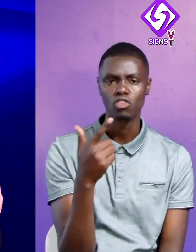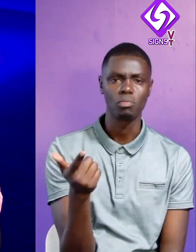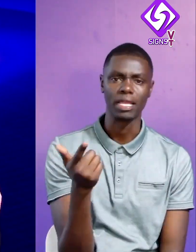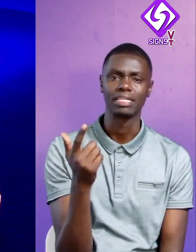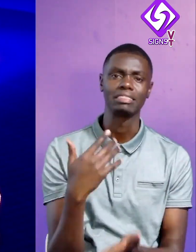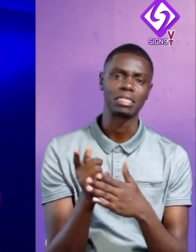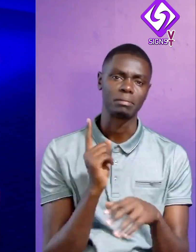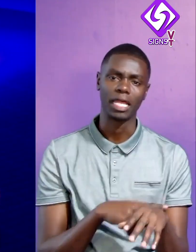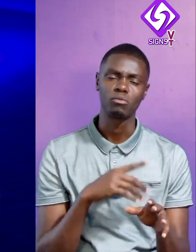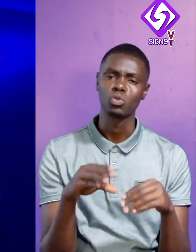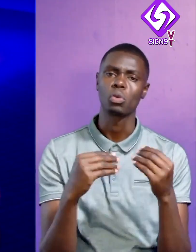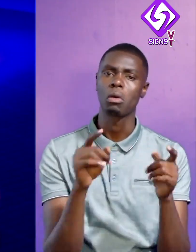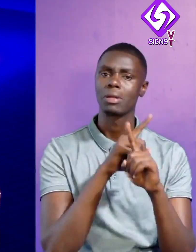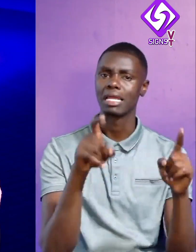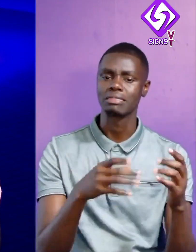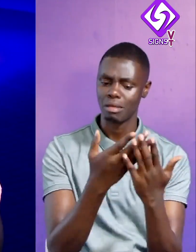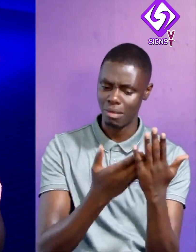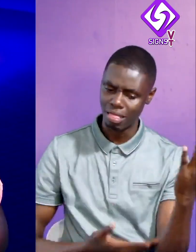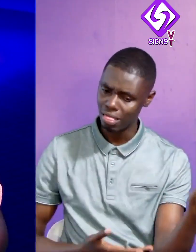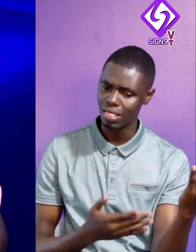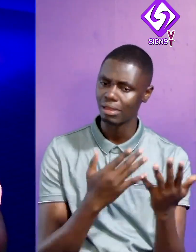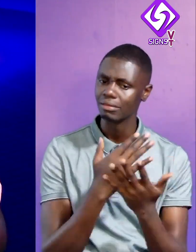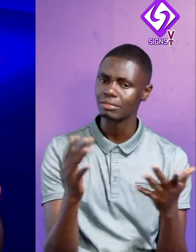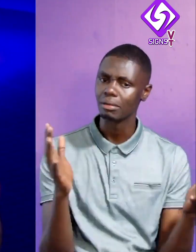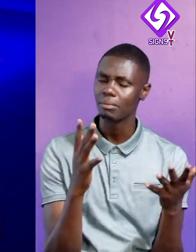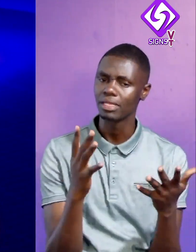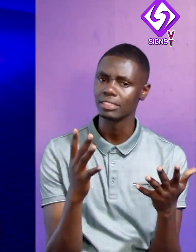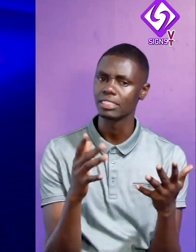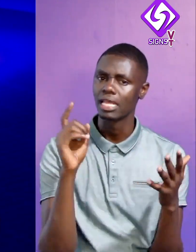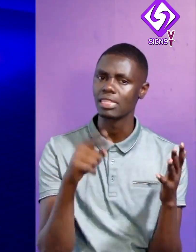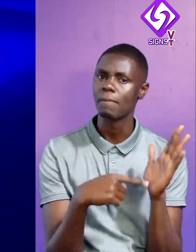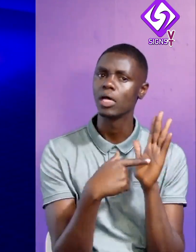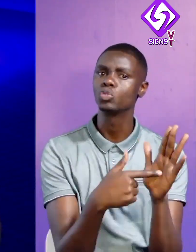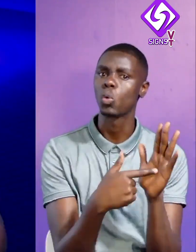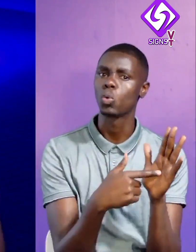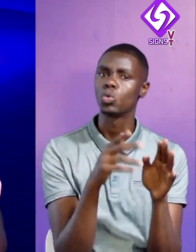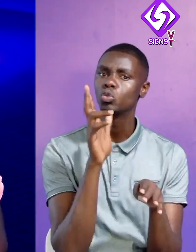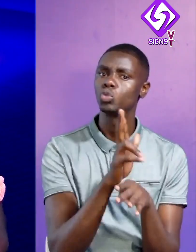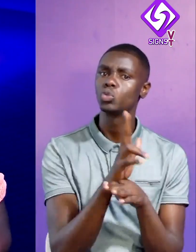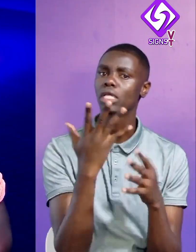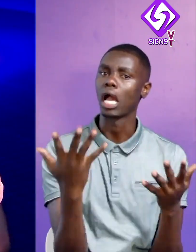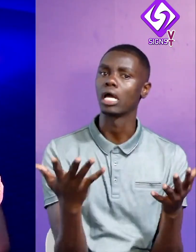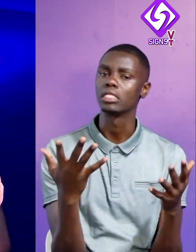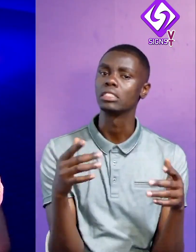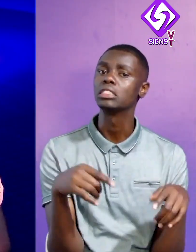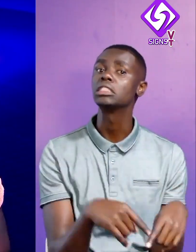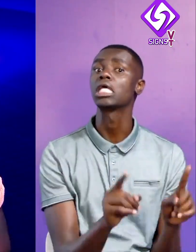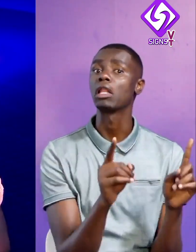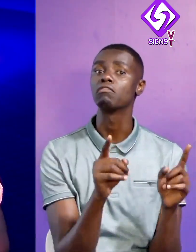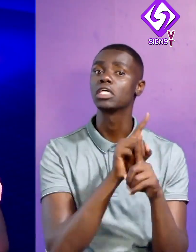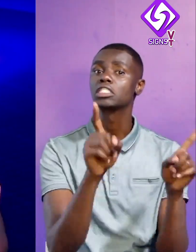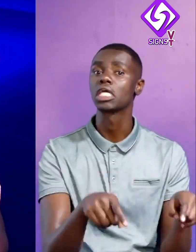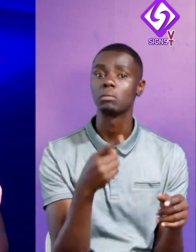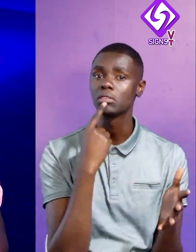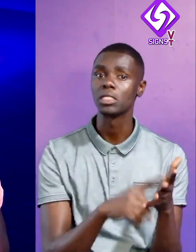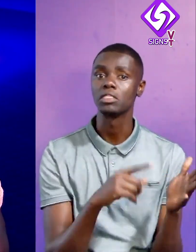wakati mwingine tunawapatia exam, kuna vitu ambazo wanafaa kuoneshana na mikono. And yeye kwa exam